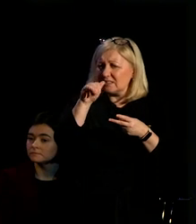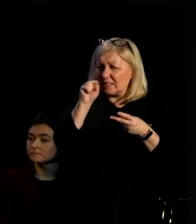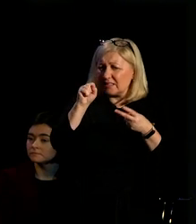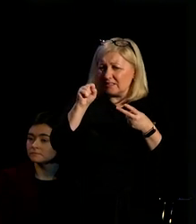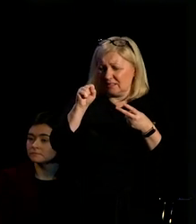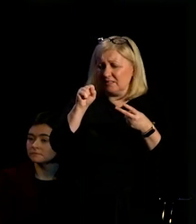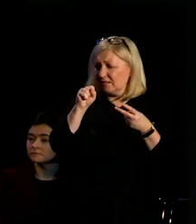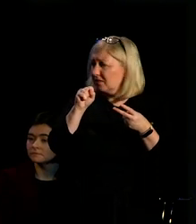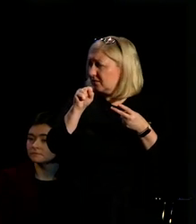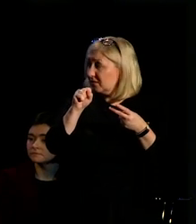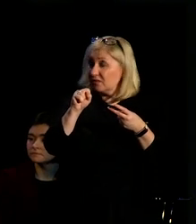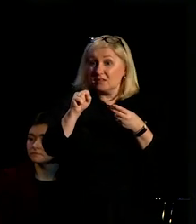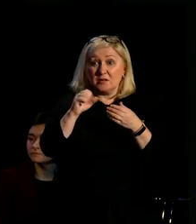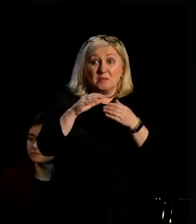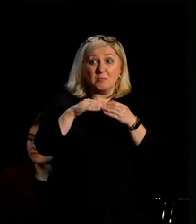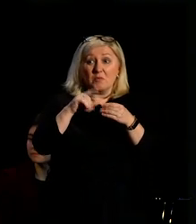Over